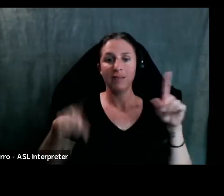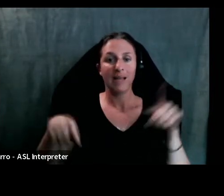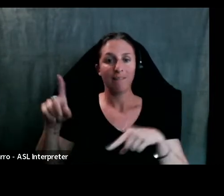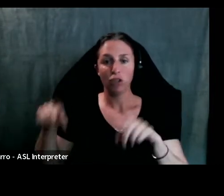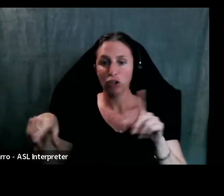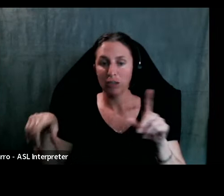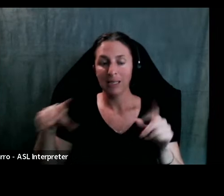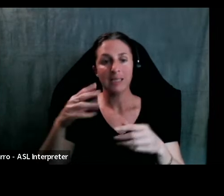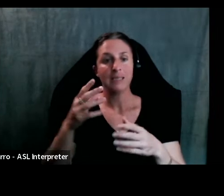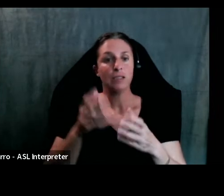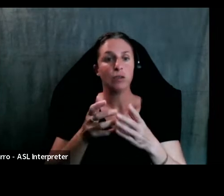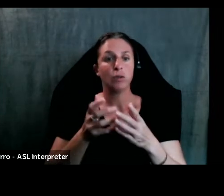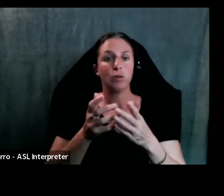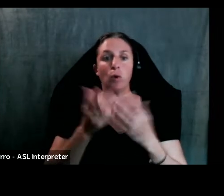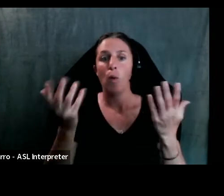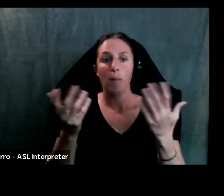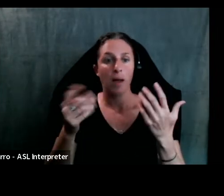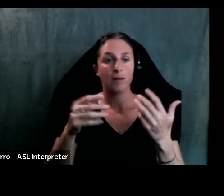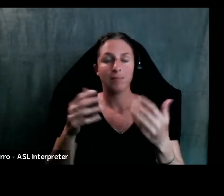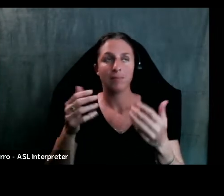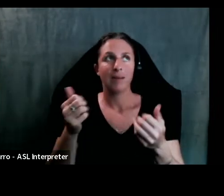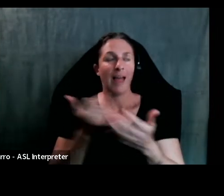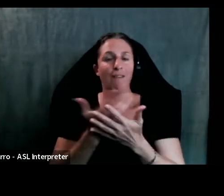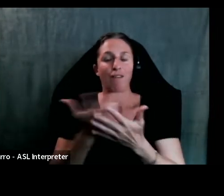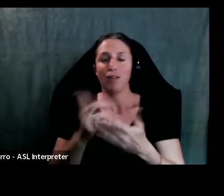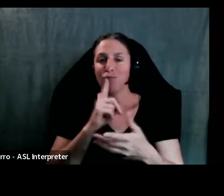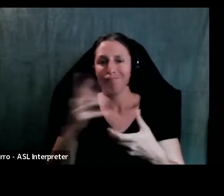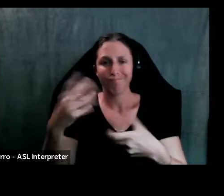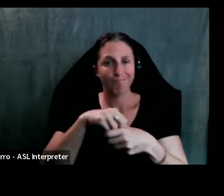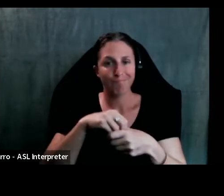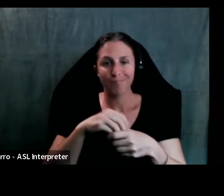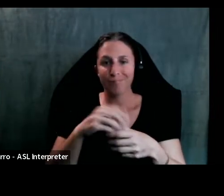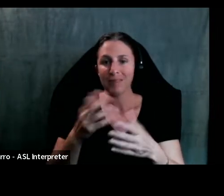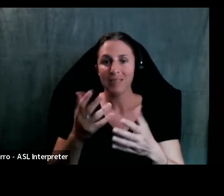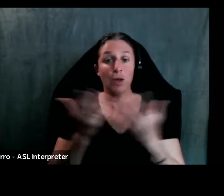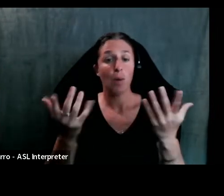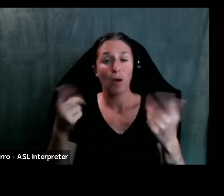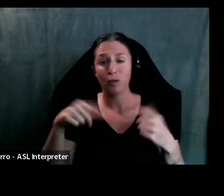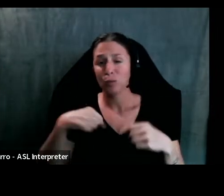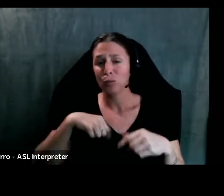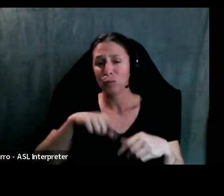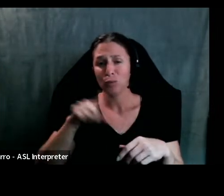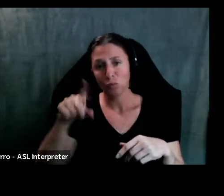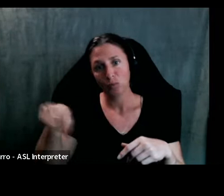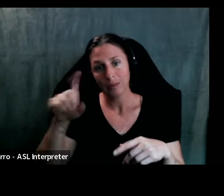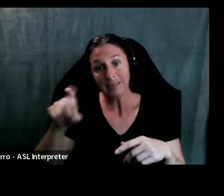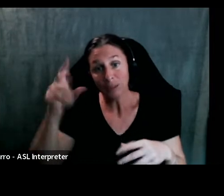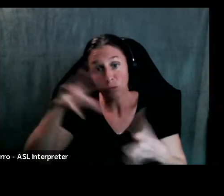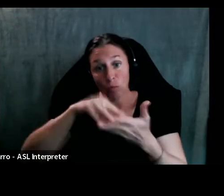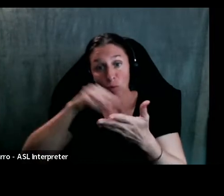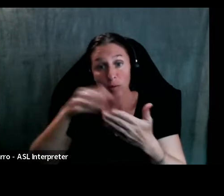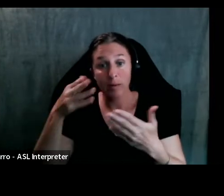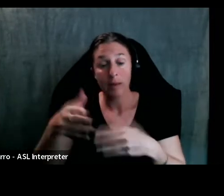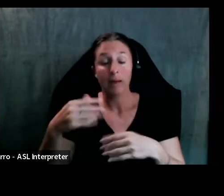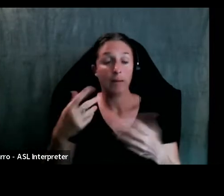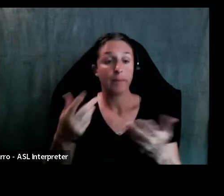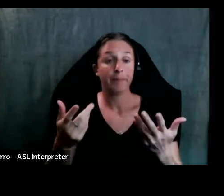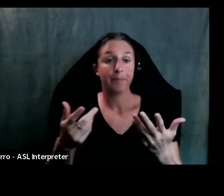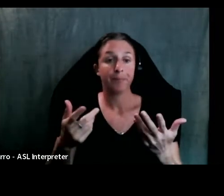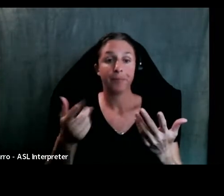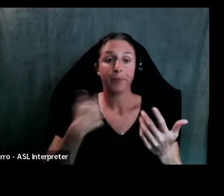that you need to, everything kind of goes into that. And there's so much that you need to learn there. And I mean, we could have